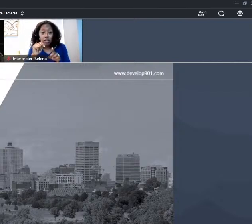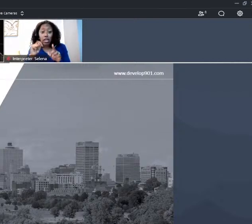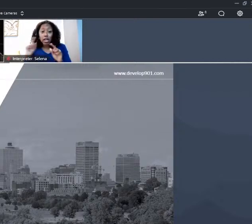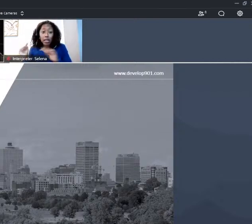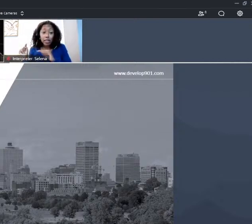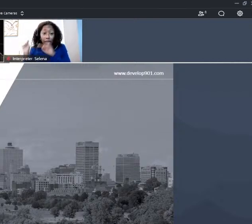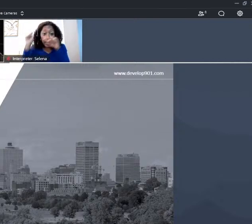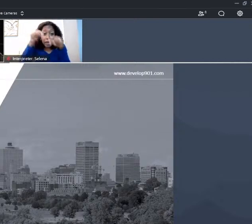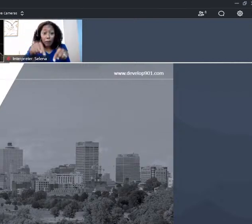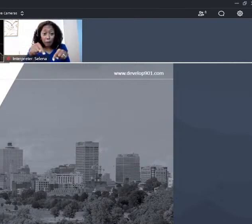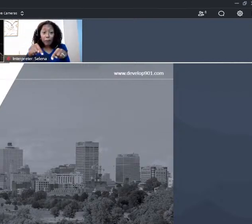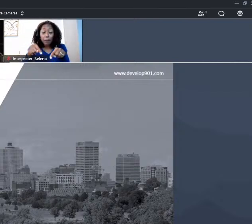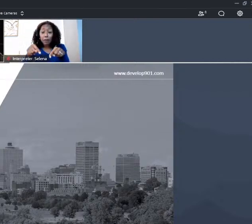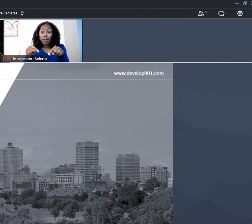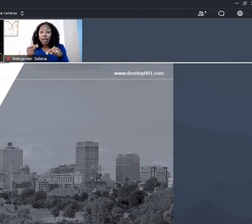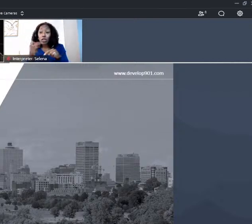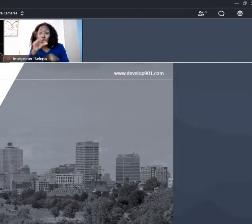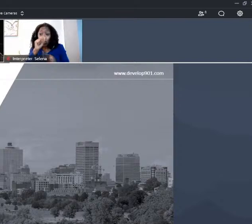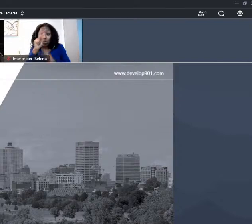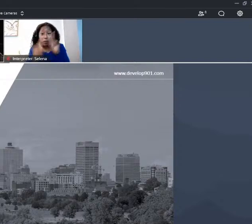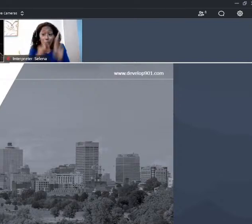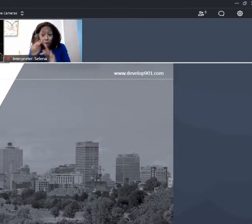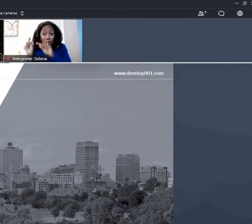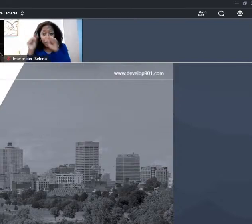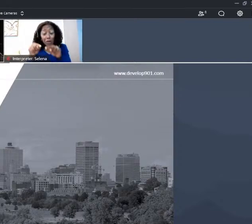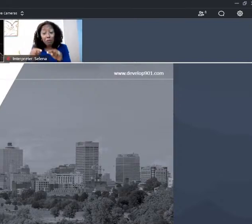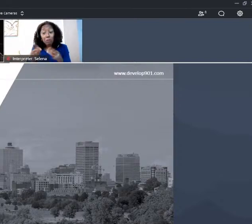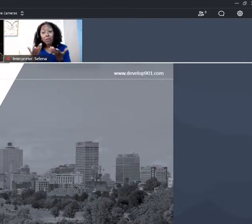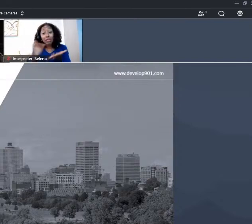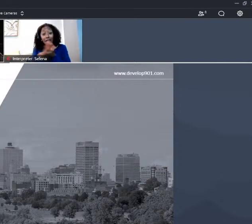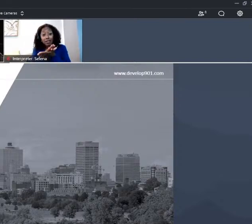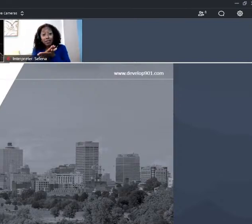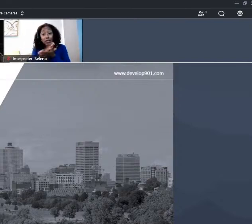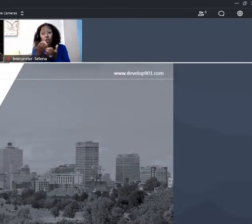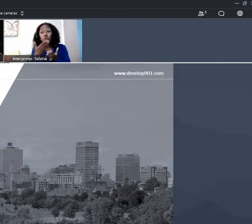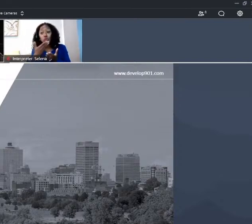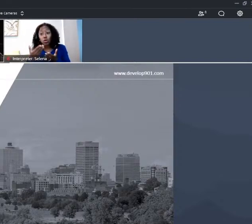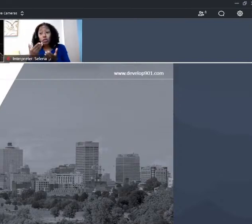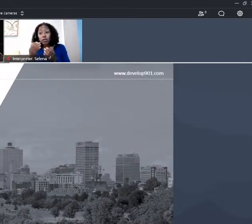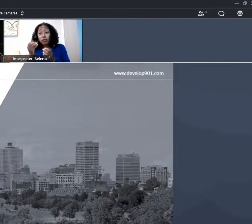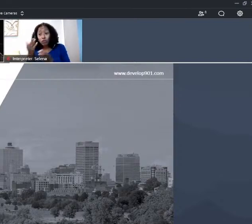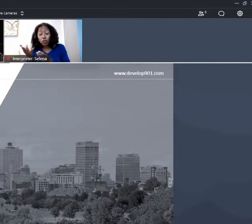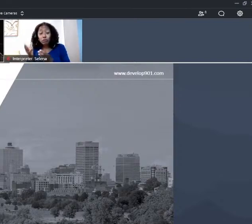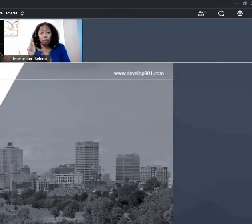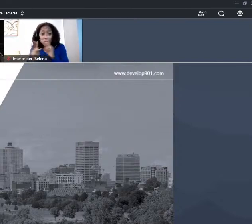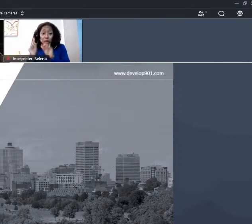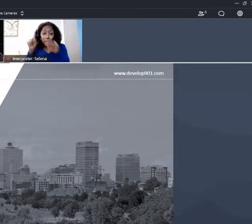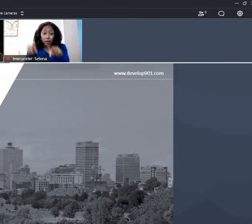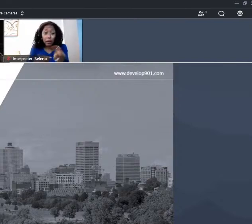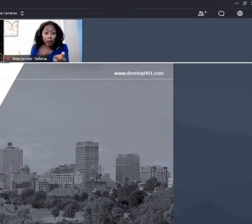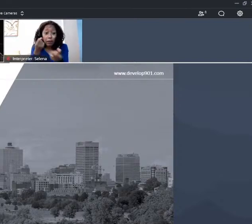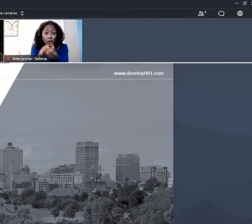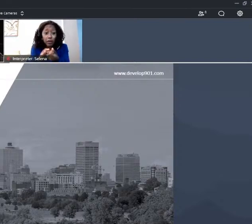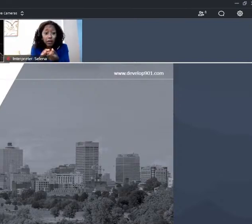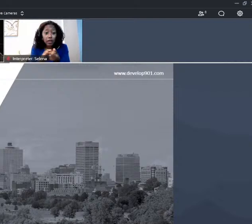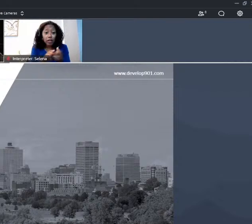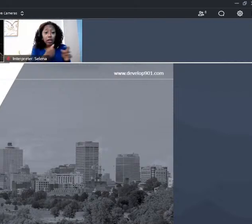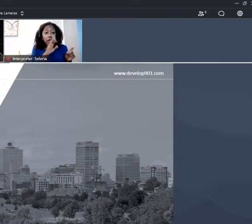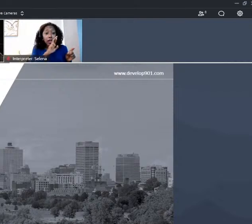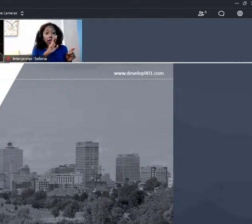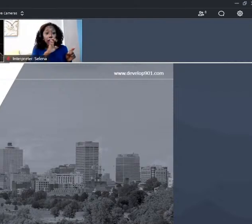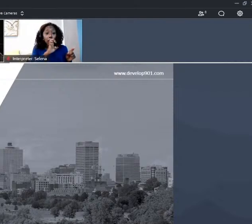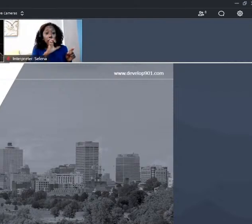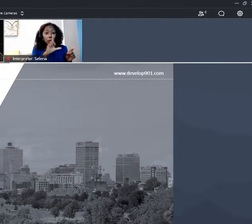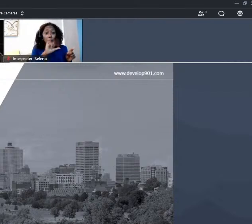that came. You come out Raleigh. They didn't send out enough notices for everybody